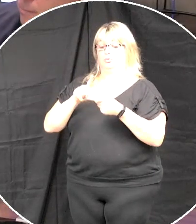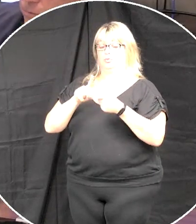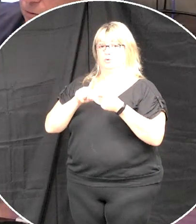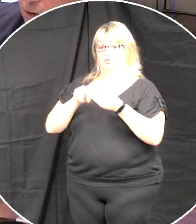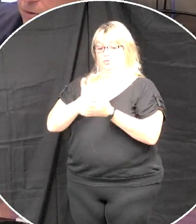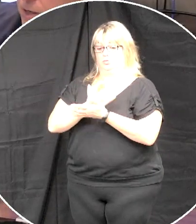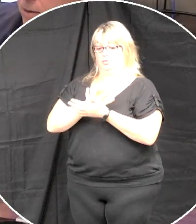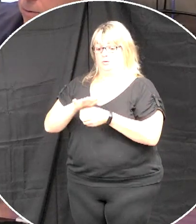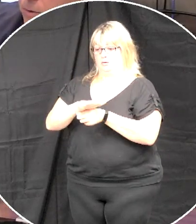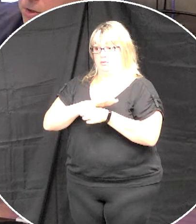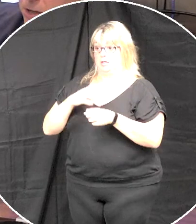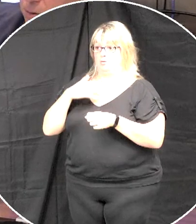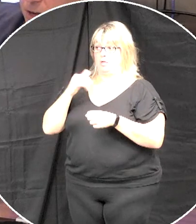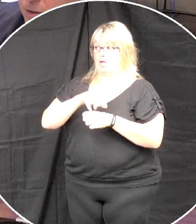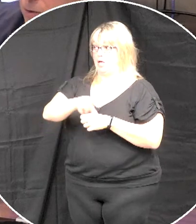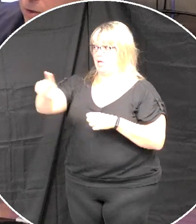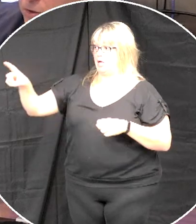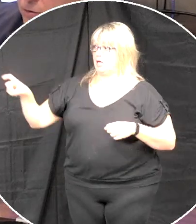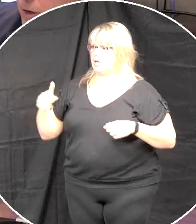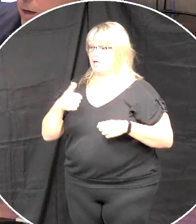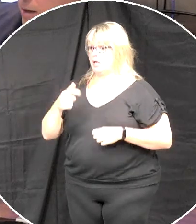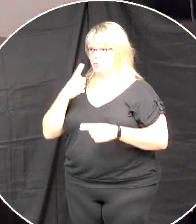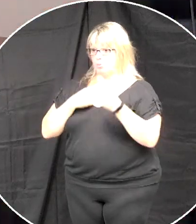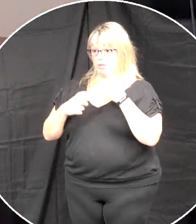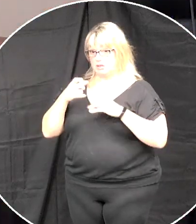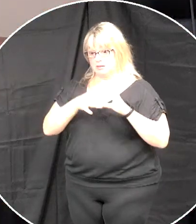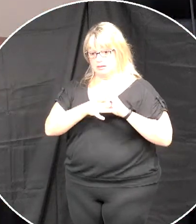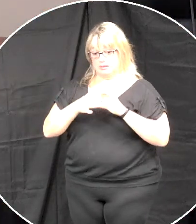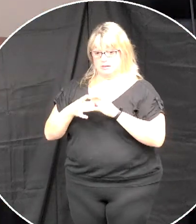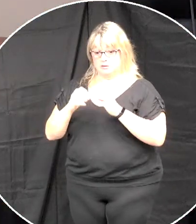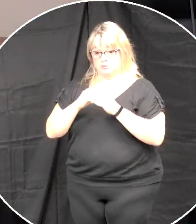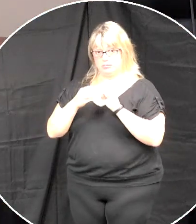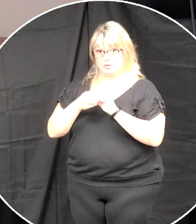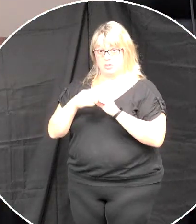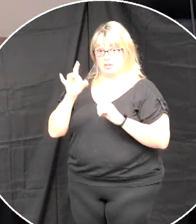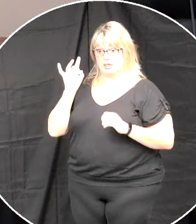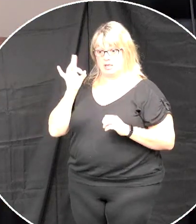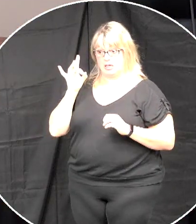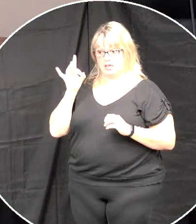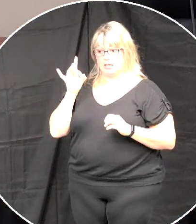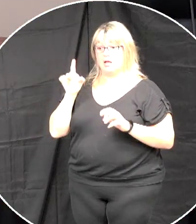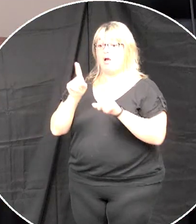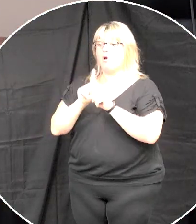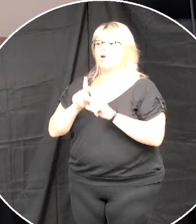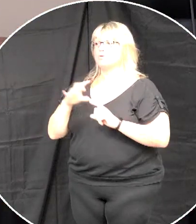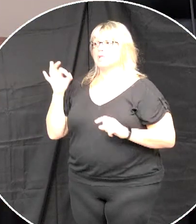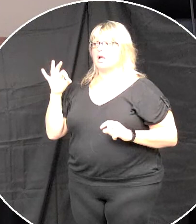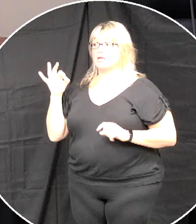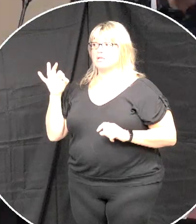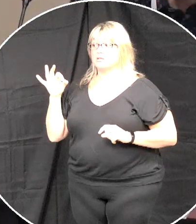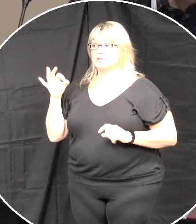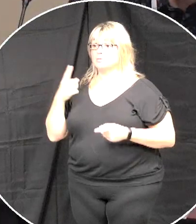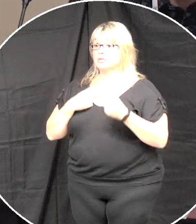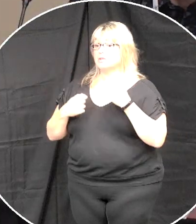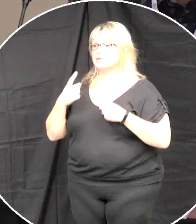again around the table, does anyone have any questions regarding agenda items 8 or 9?